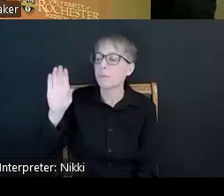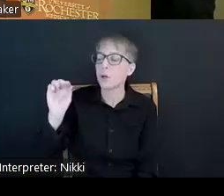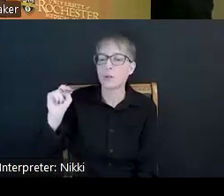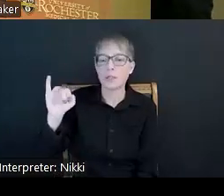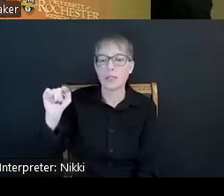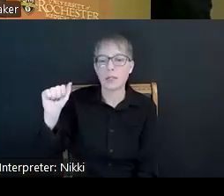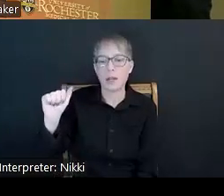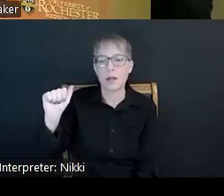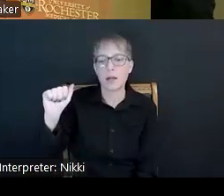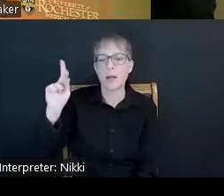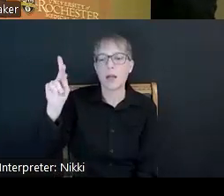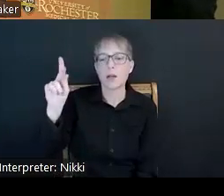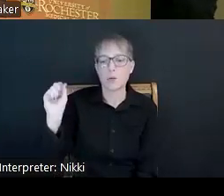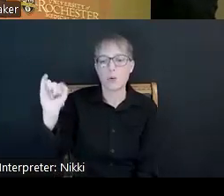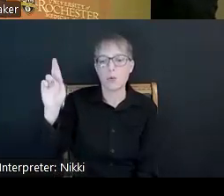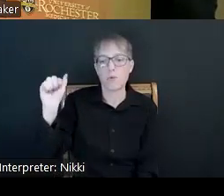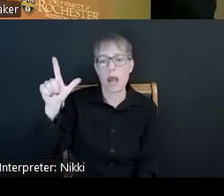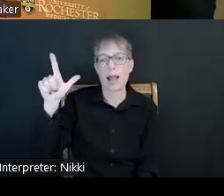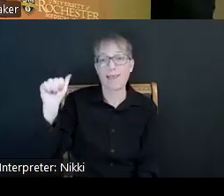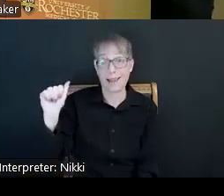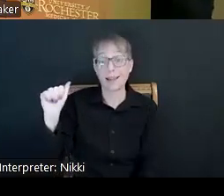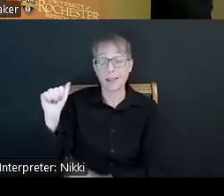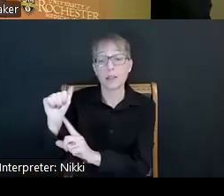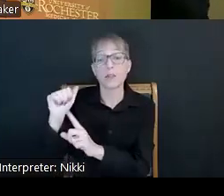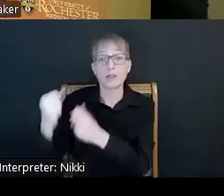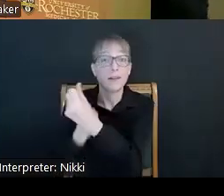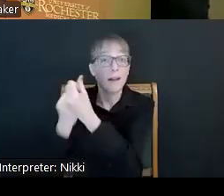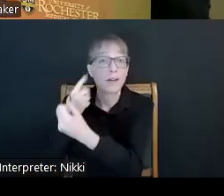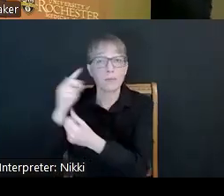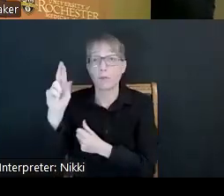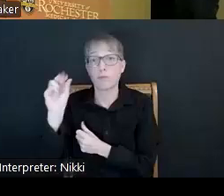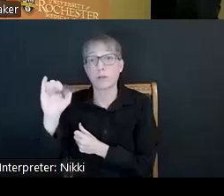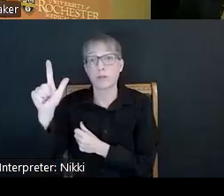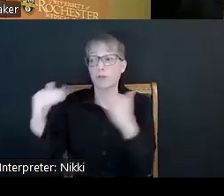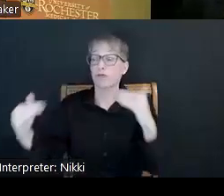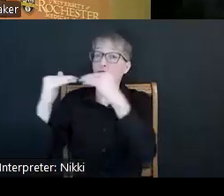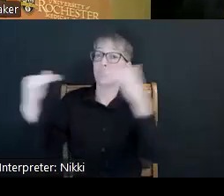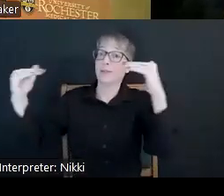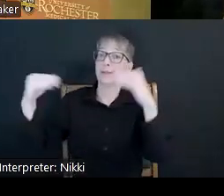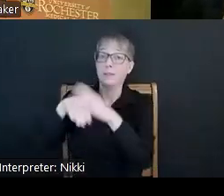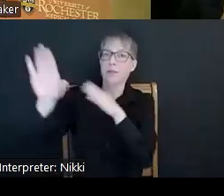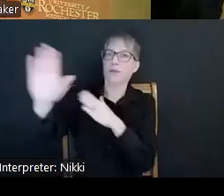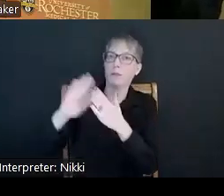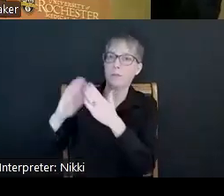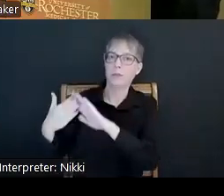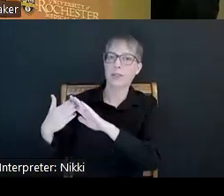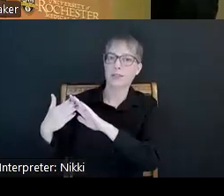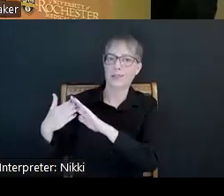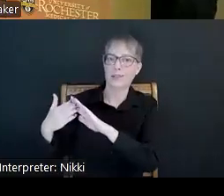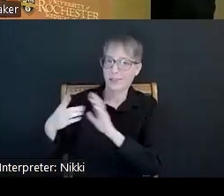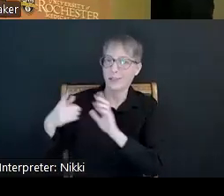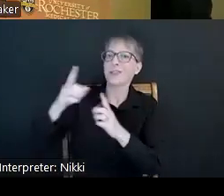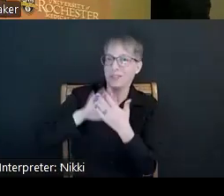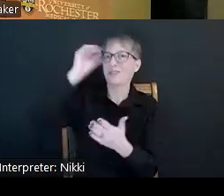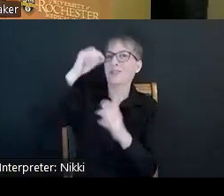town, at her town board meeting, for racial justice in her community, in the same vein of learning from the people who have gone